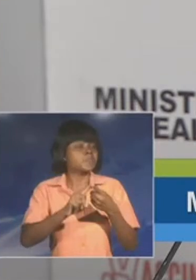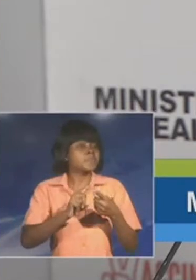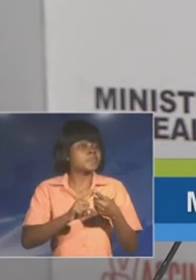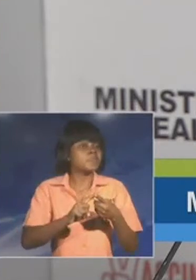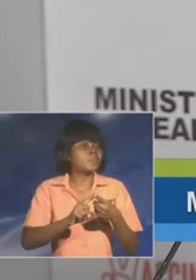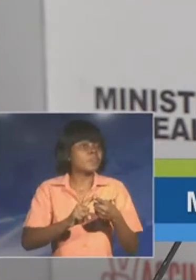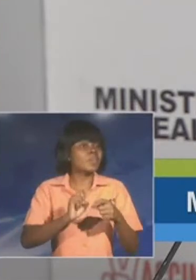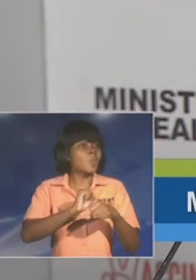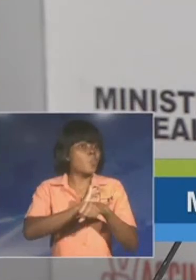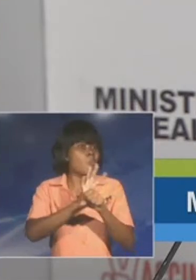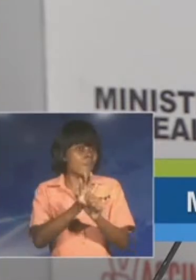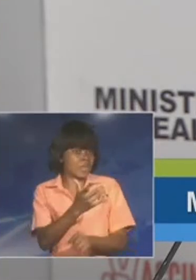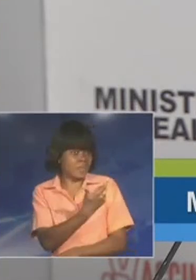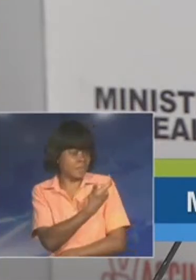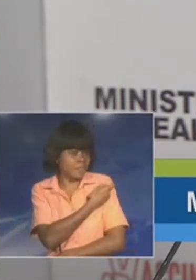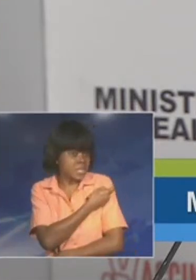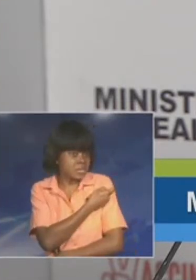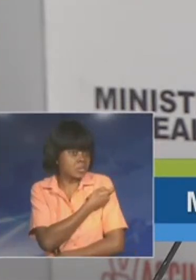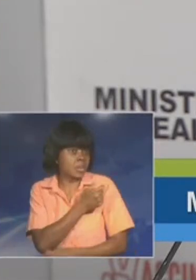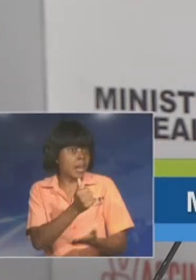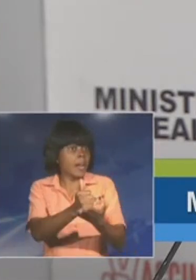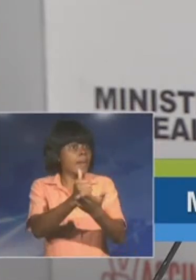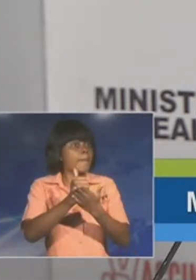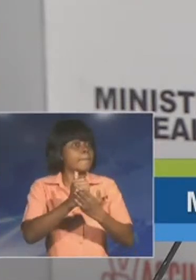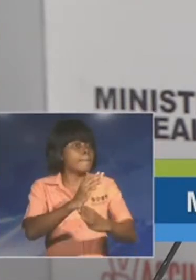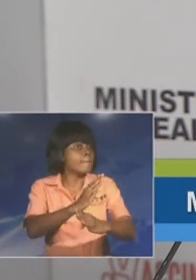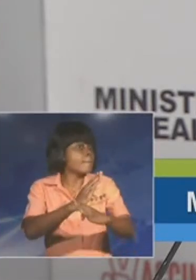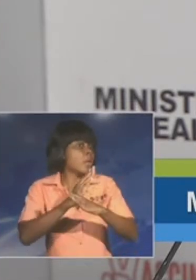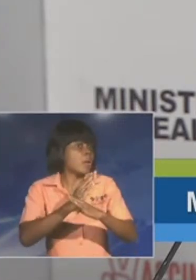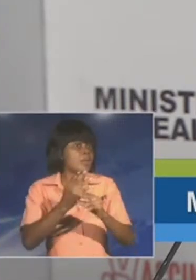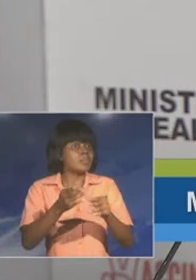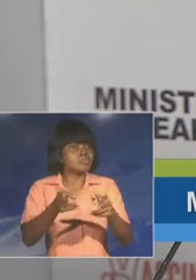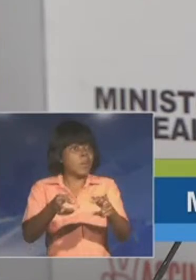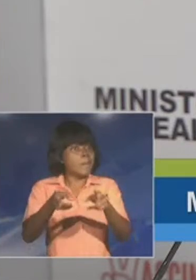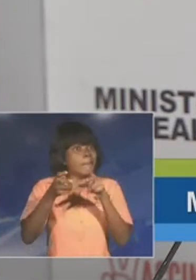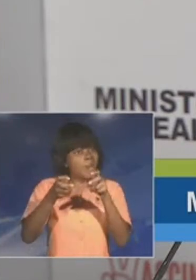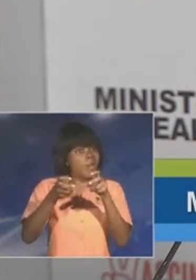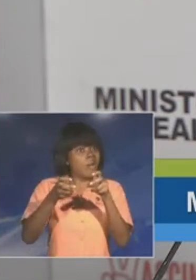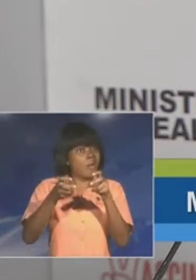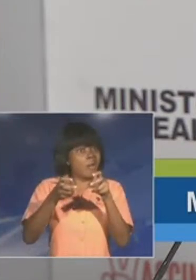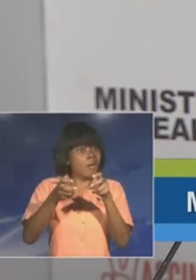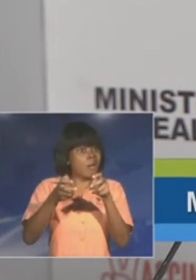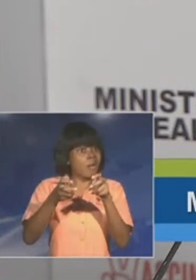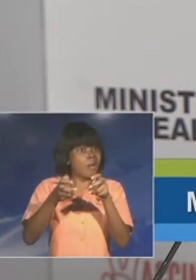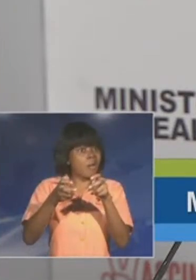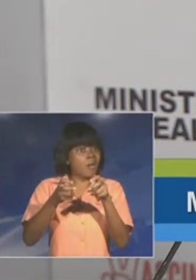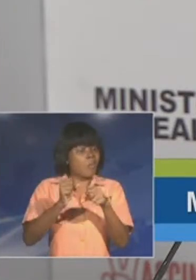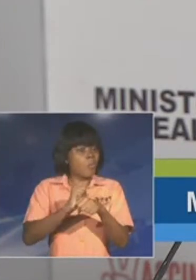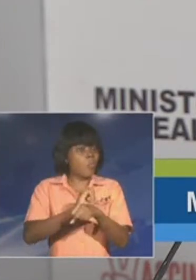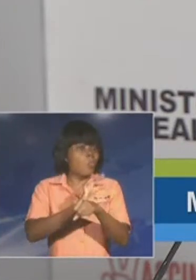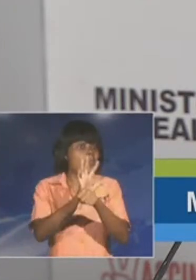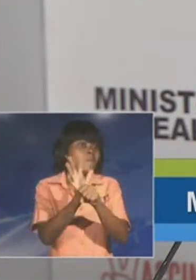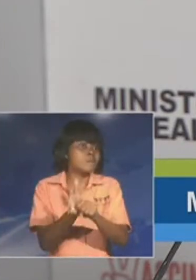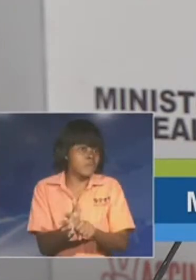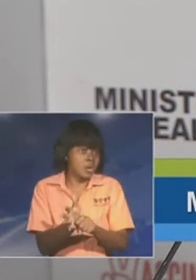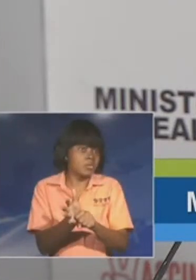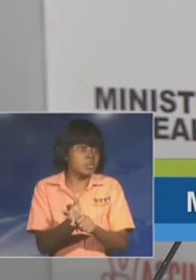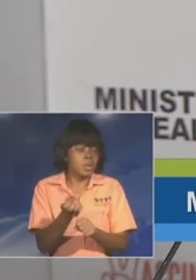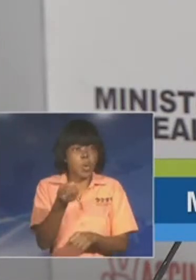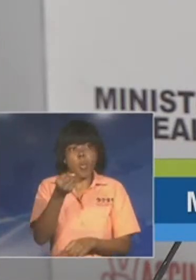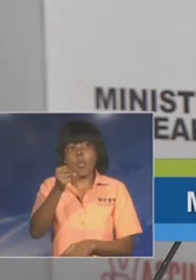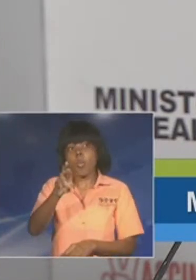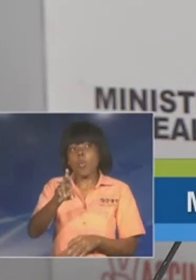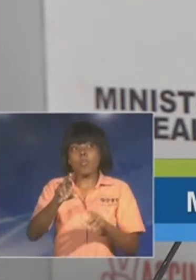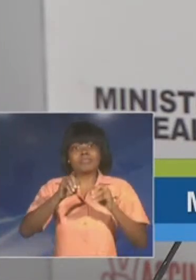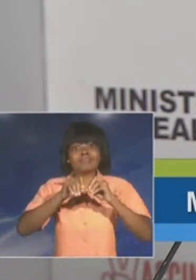acquiring, transmitting, and developing the severe complications of COVID-19. Please